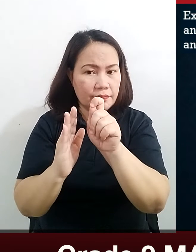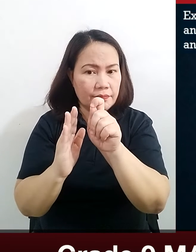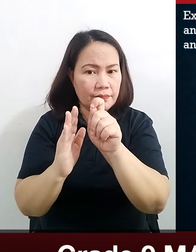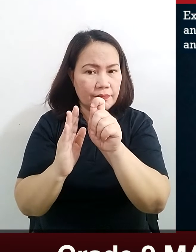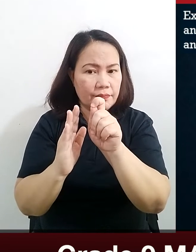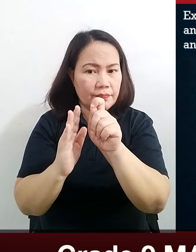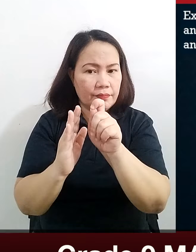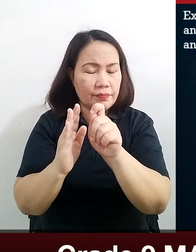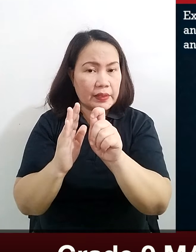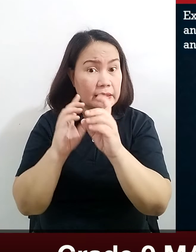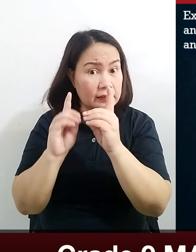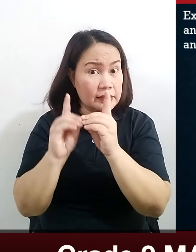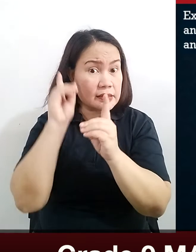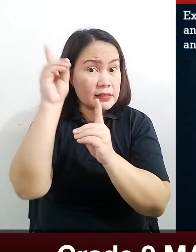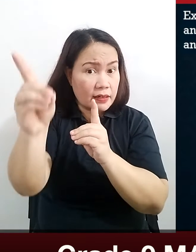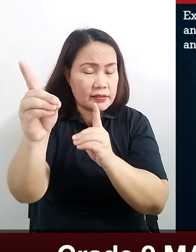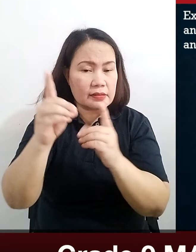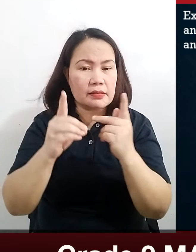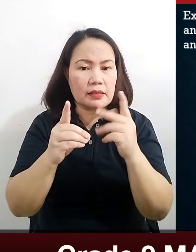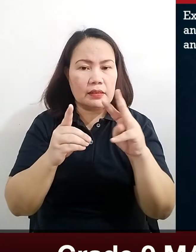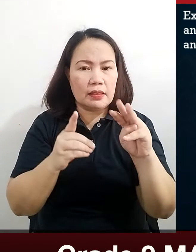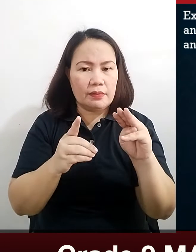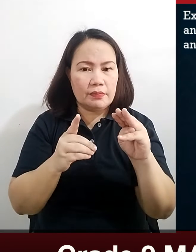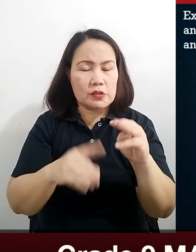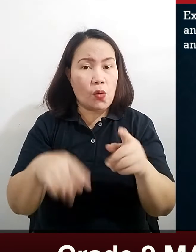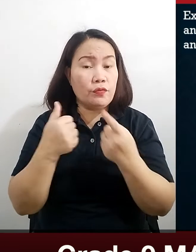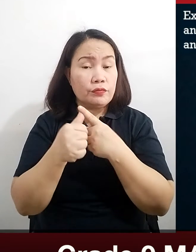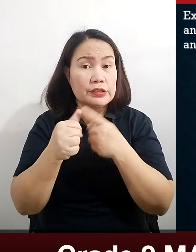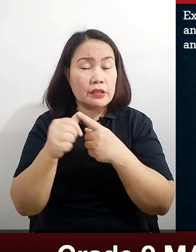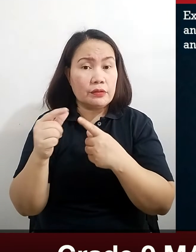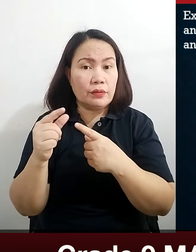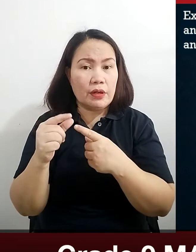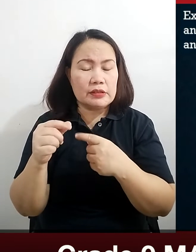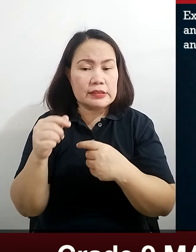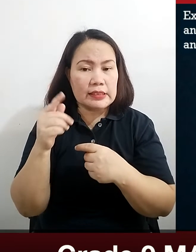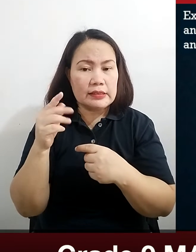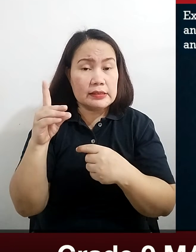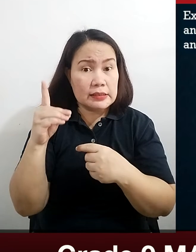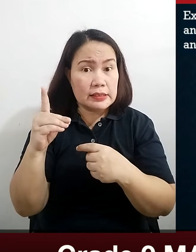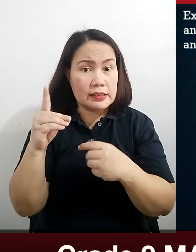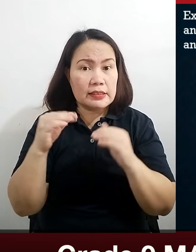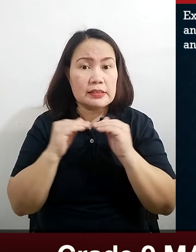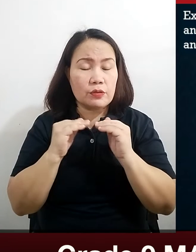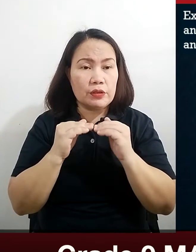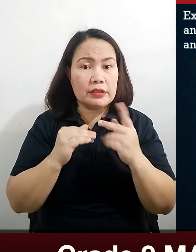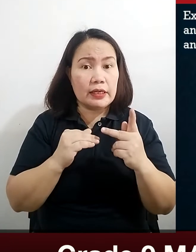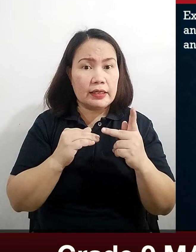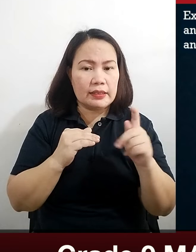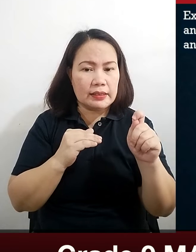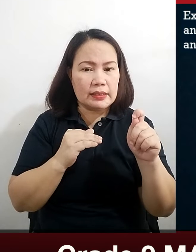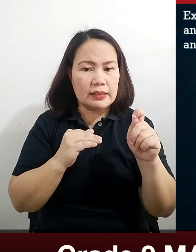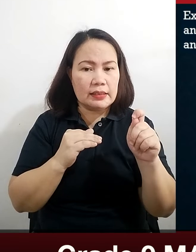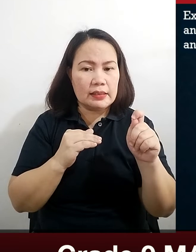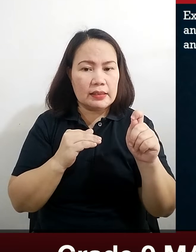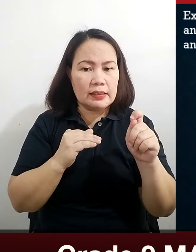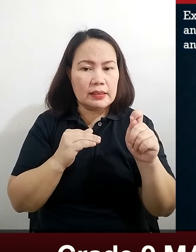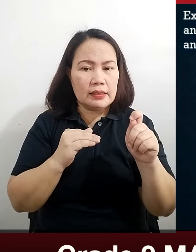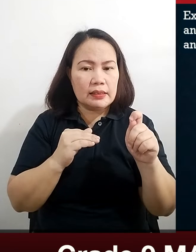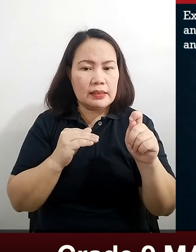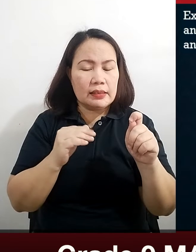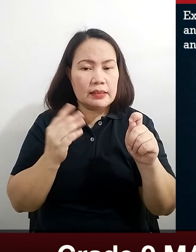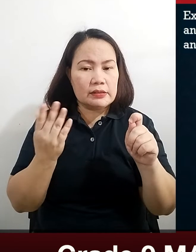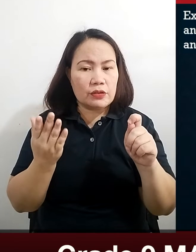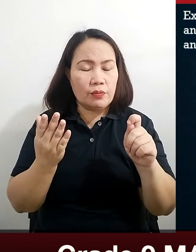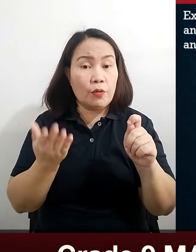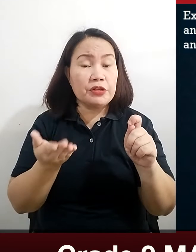by a car. So ang unahin natin dito is yung d. Okay? So d is equal to kt. Okay?